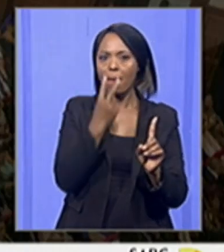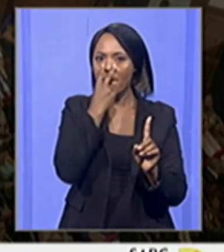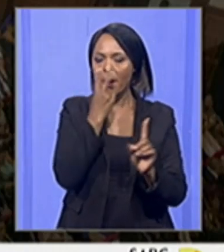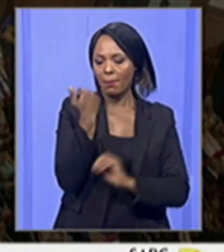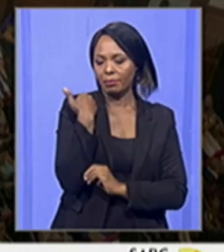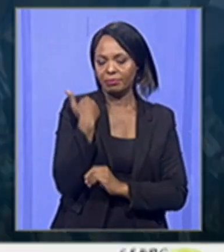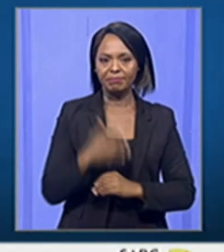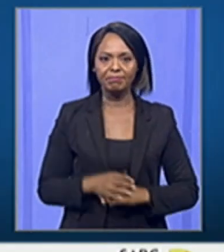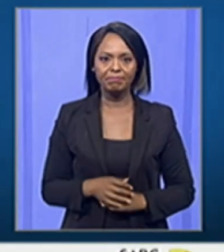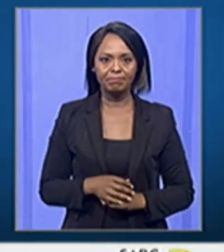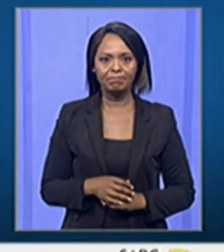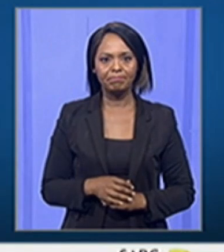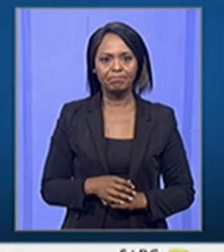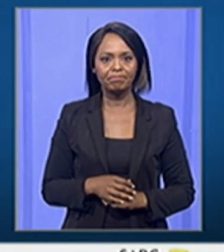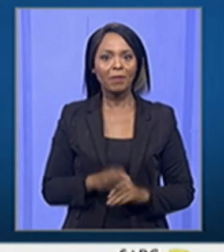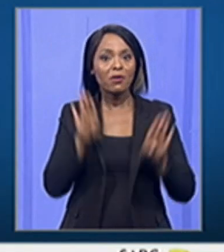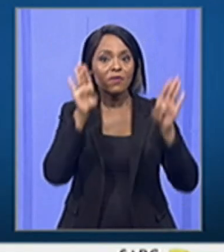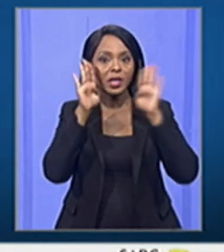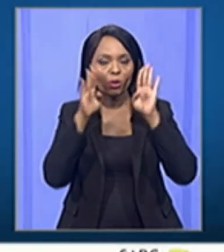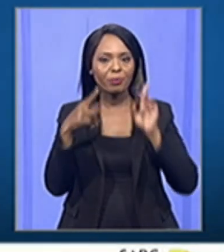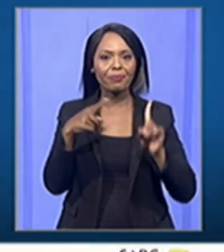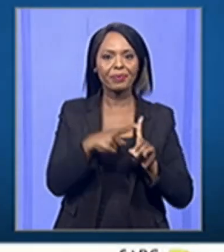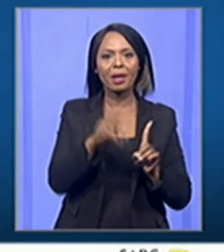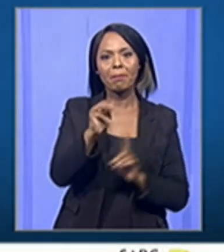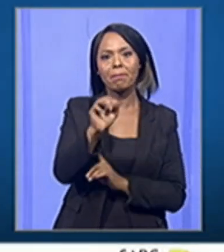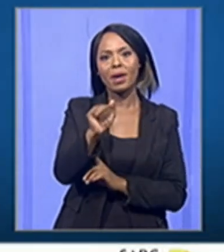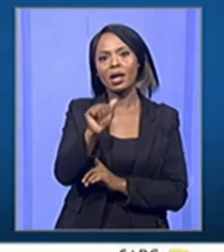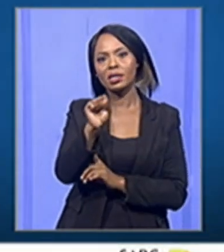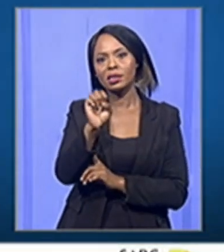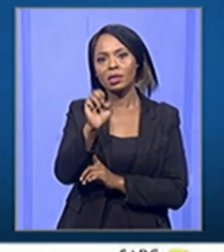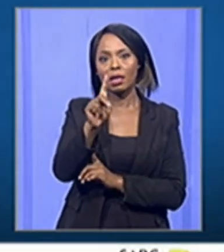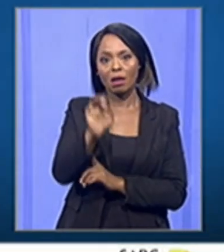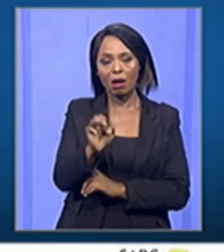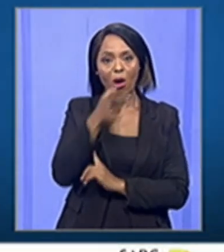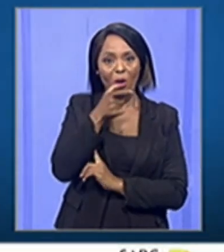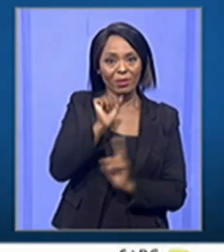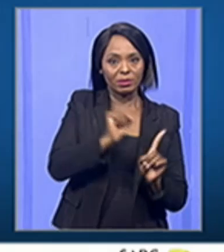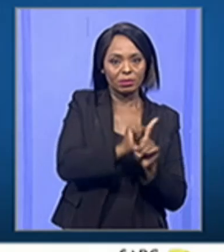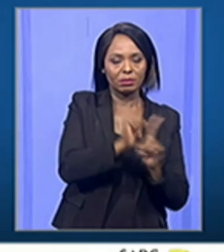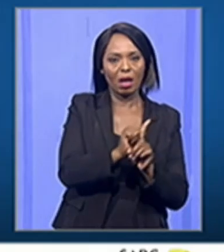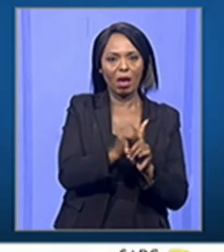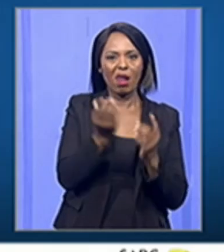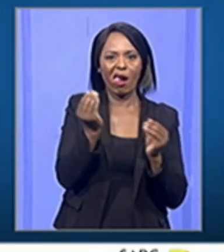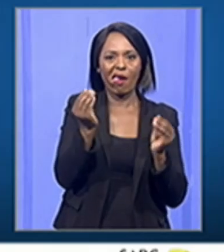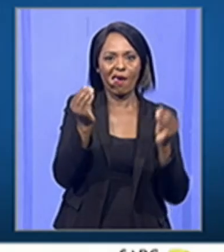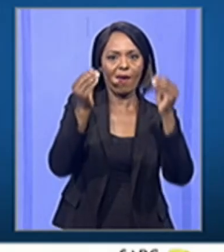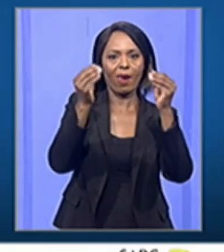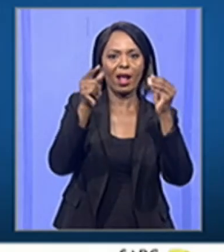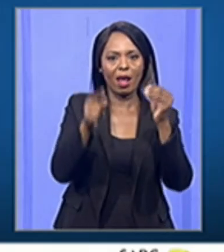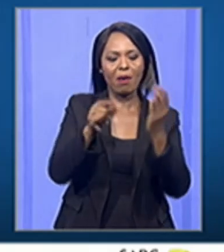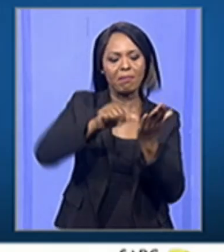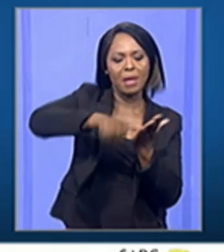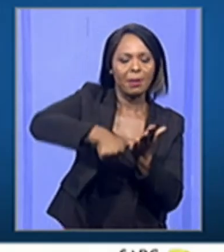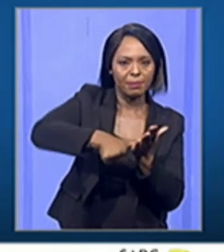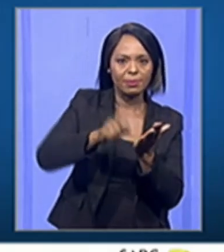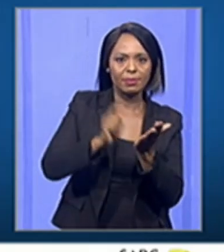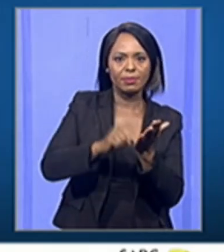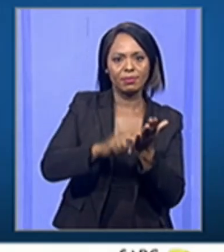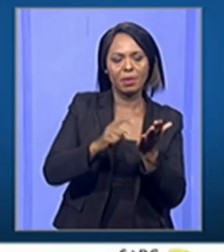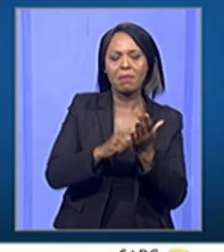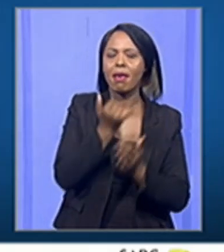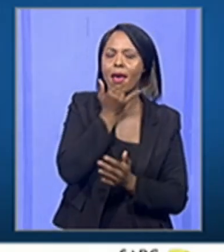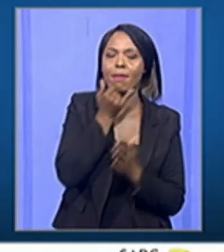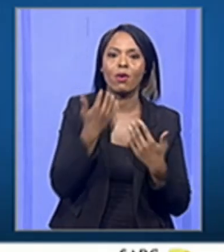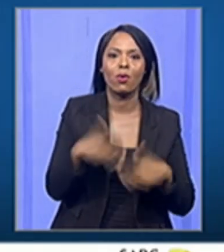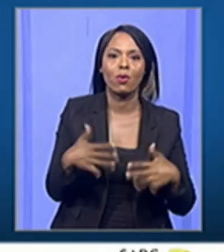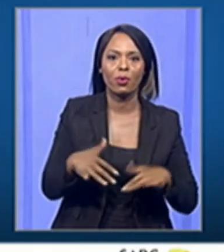maabane. Gomme letlakaleng la Facebook Maseke Harrison Tuba o re ge e le koketšo ya mphiwa fela go batšofe ba rena ke tloga ke